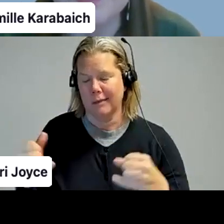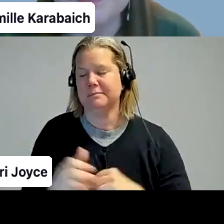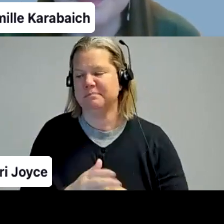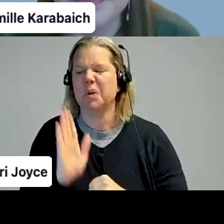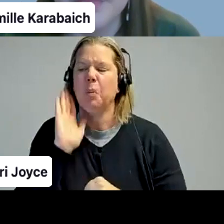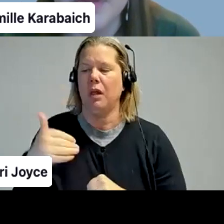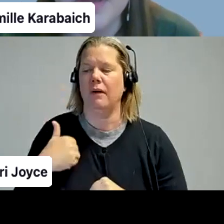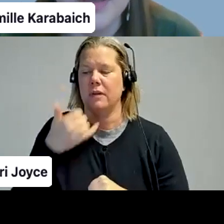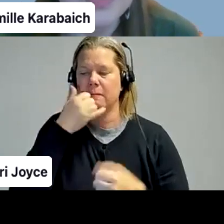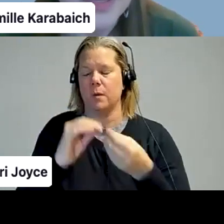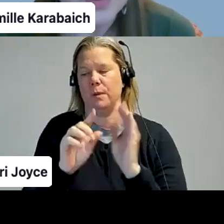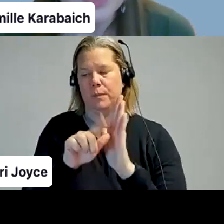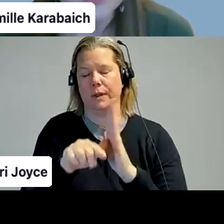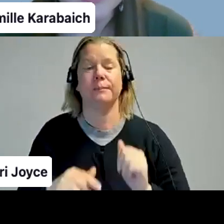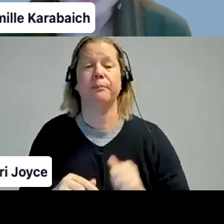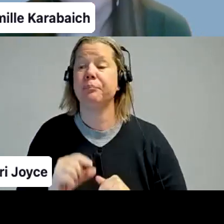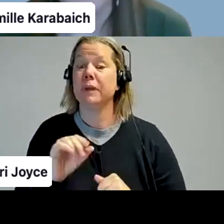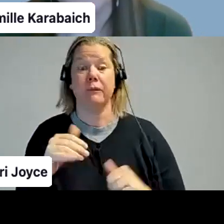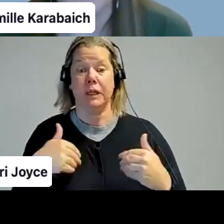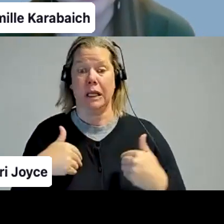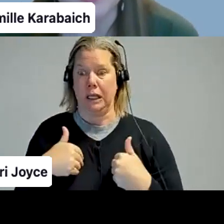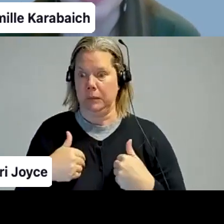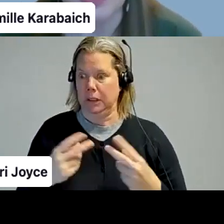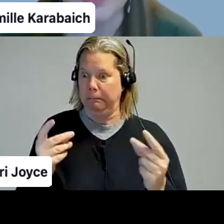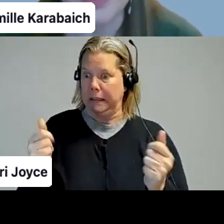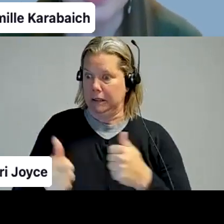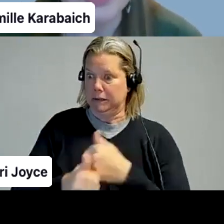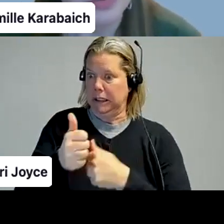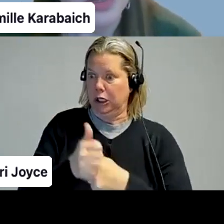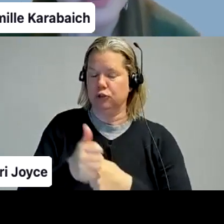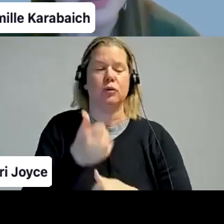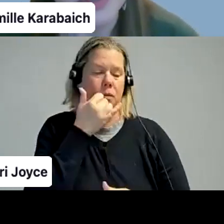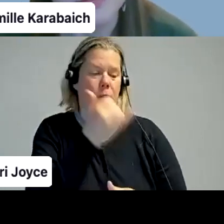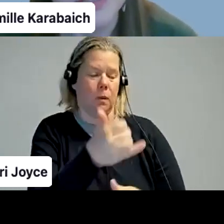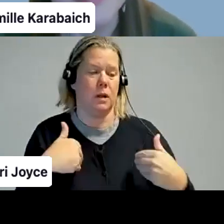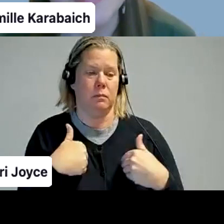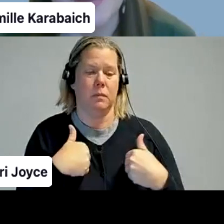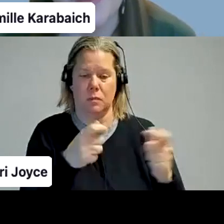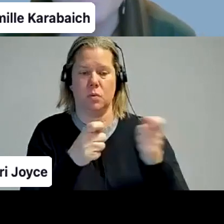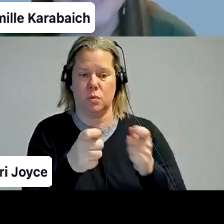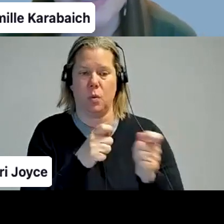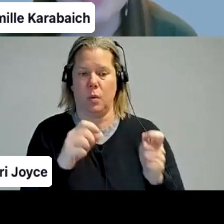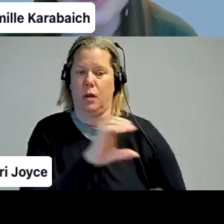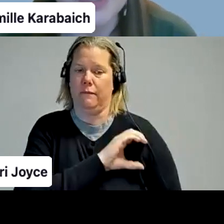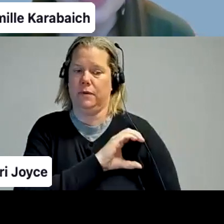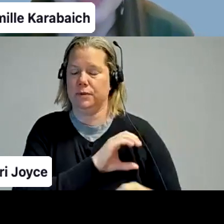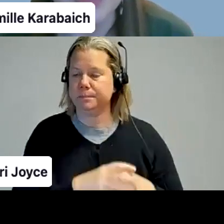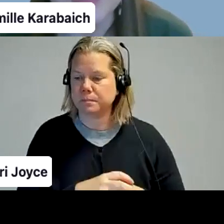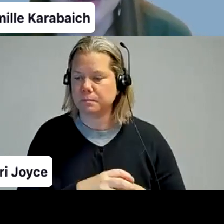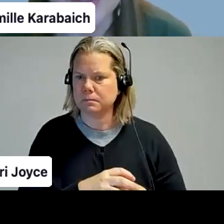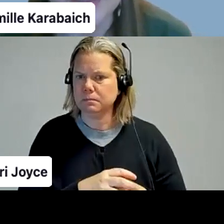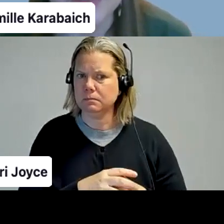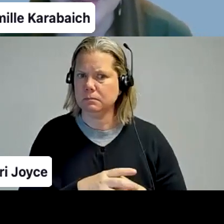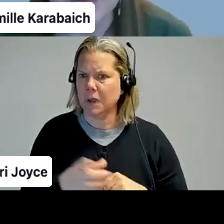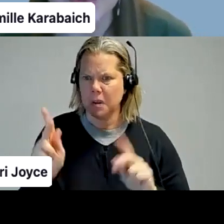on. If the animal poses an immediate danger, you can call the animal control officer. And if a patron believes